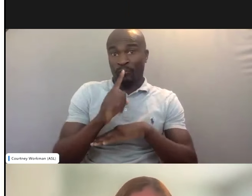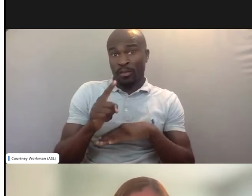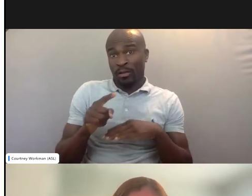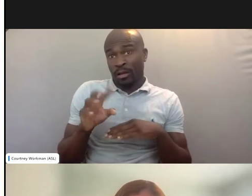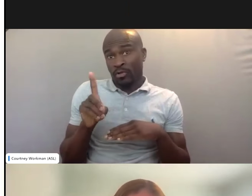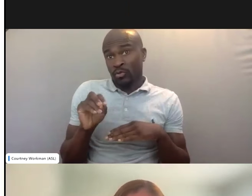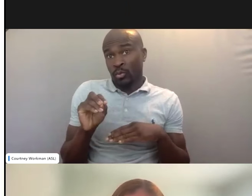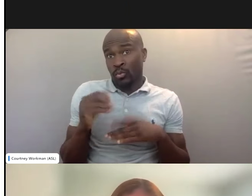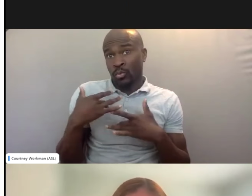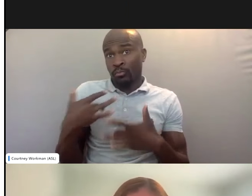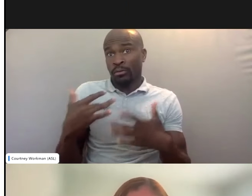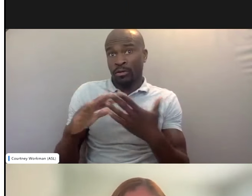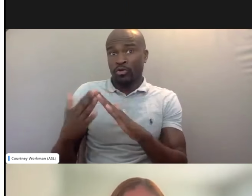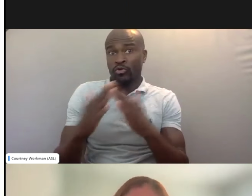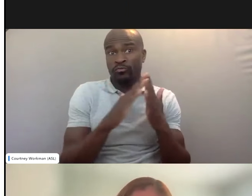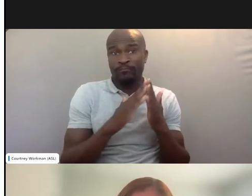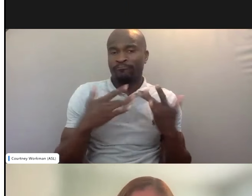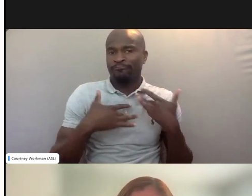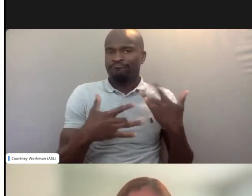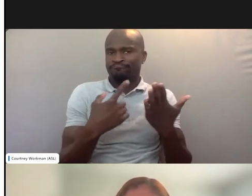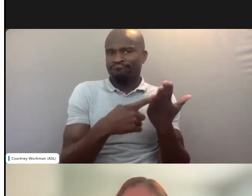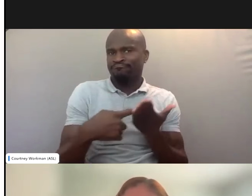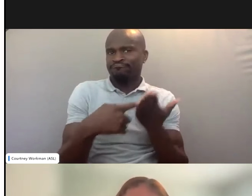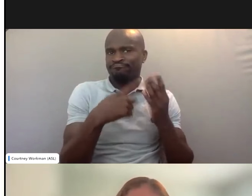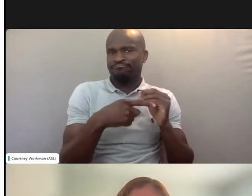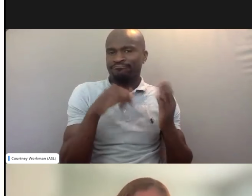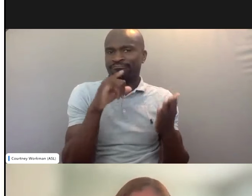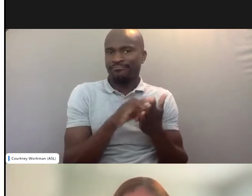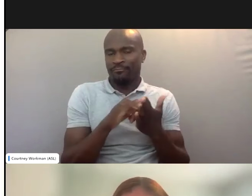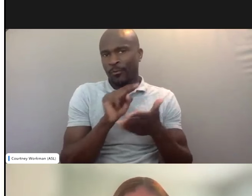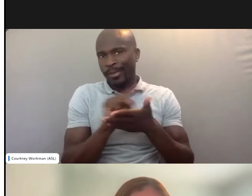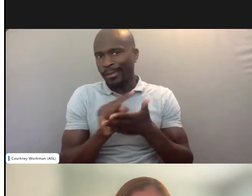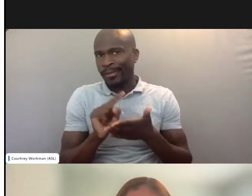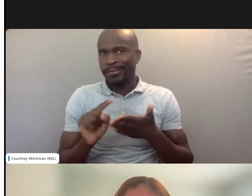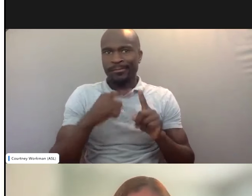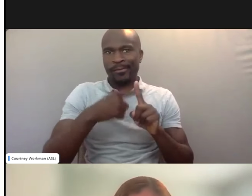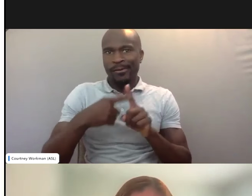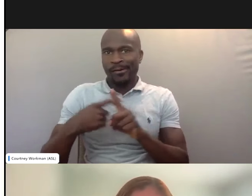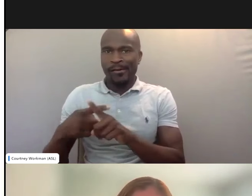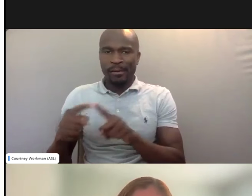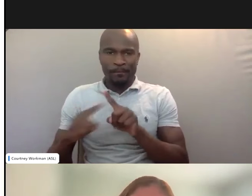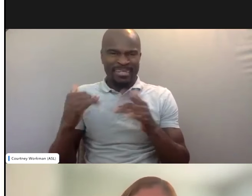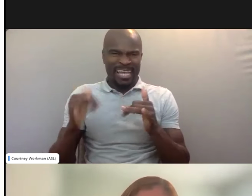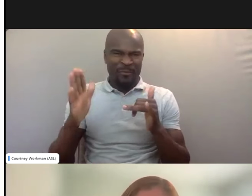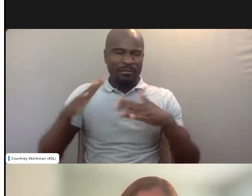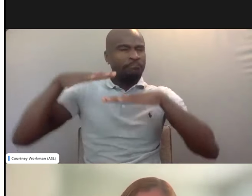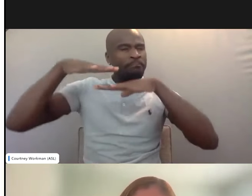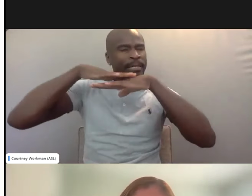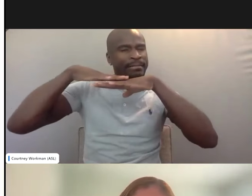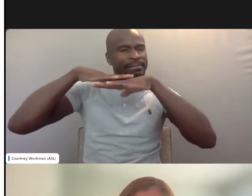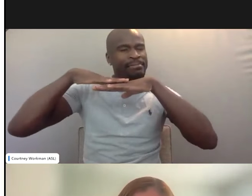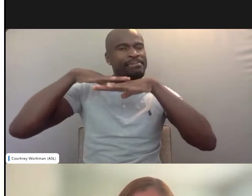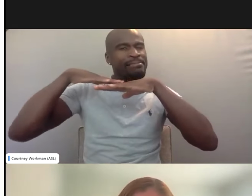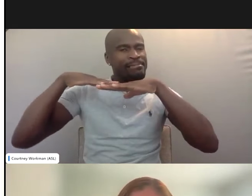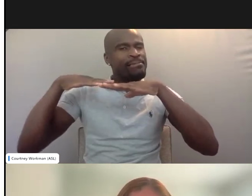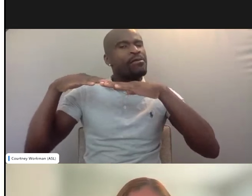months working with communities on this best practice. But I want to just give you a 500-foot view today and kind of give you a little bit of an idea of